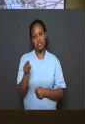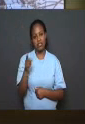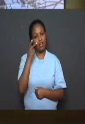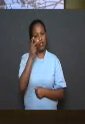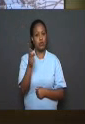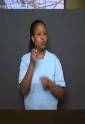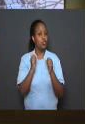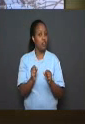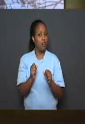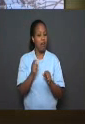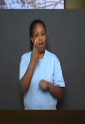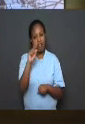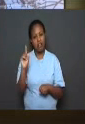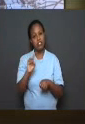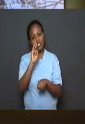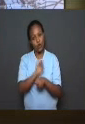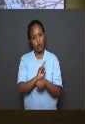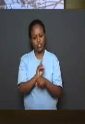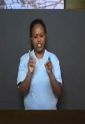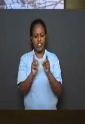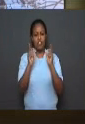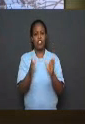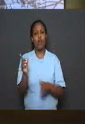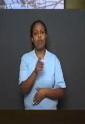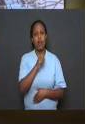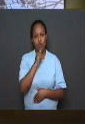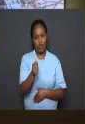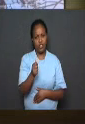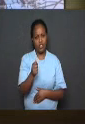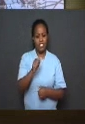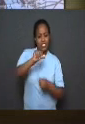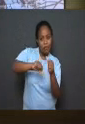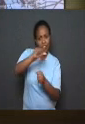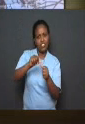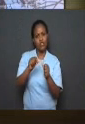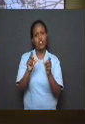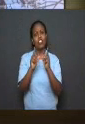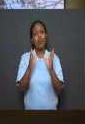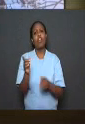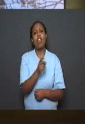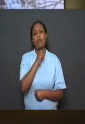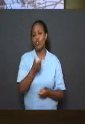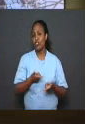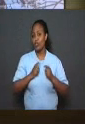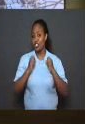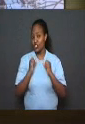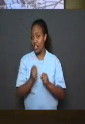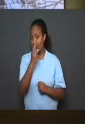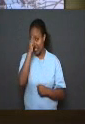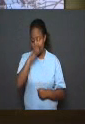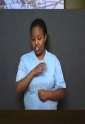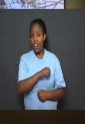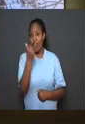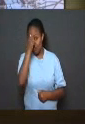some citizens being unfair to each other. Some people hurt